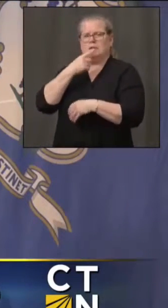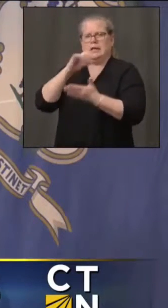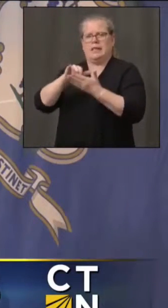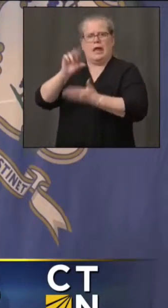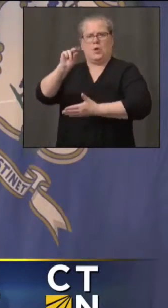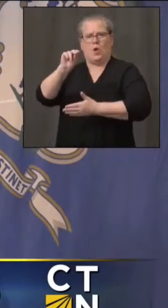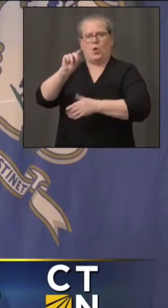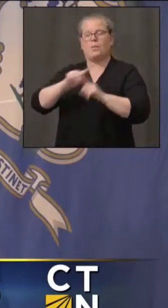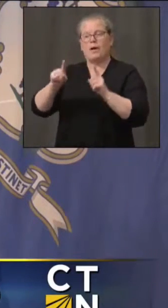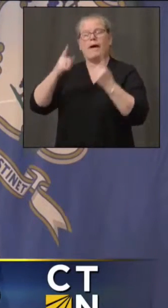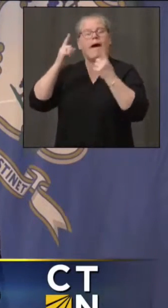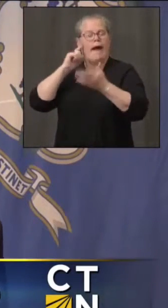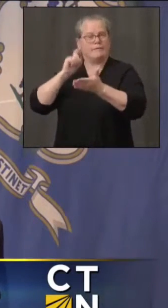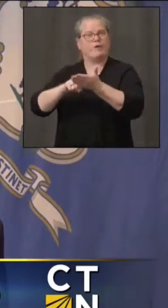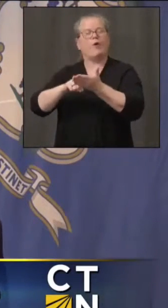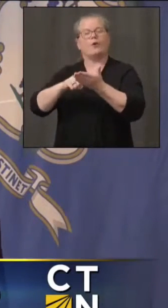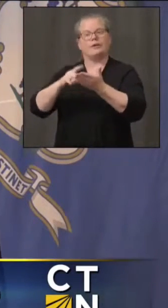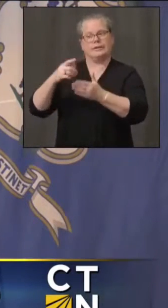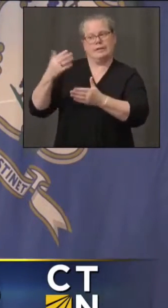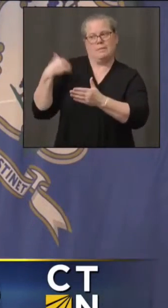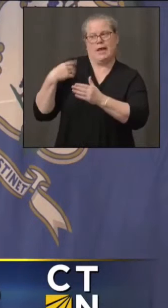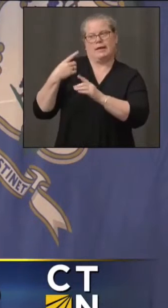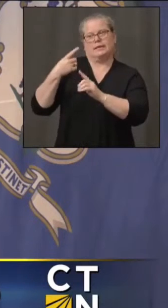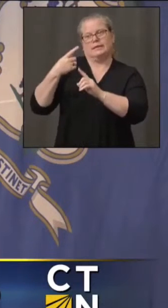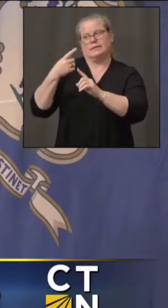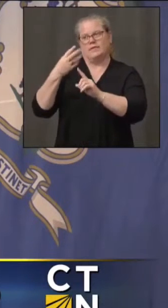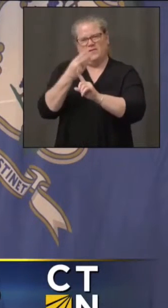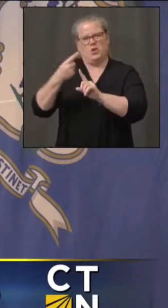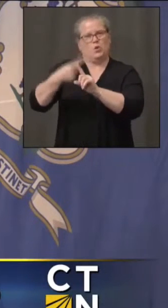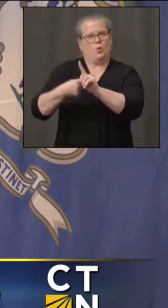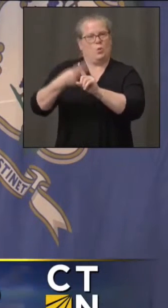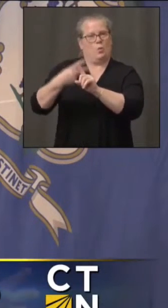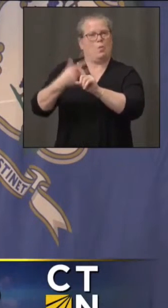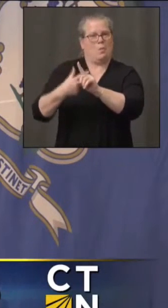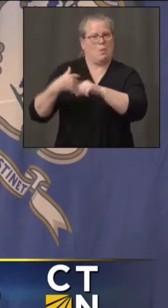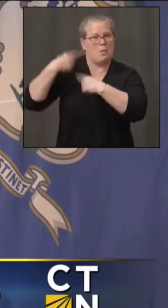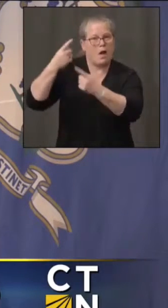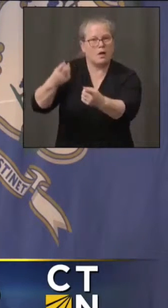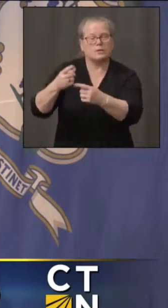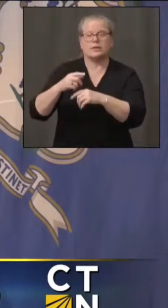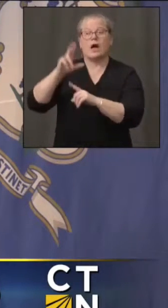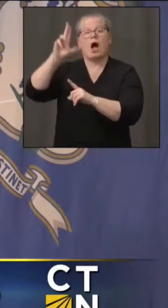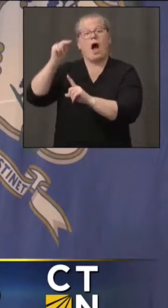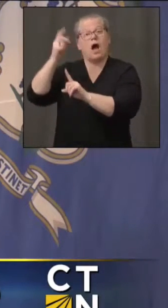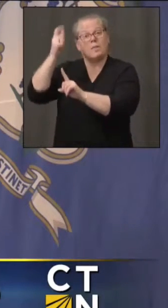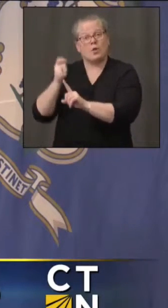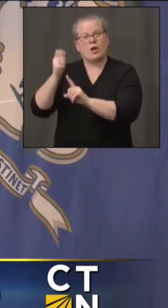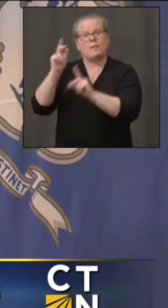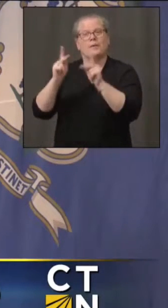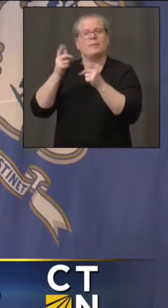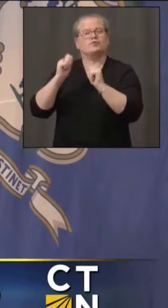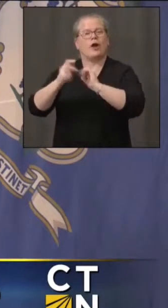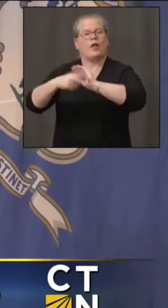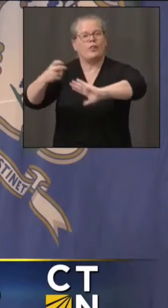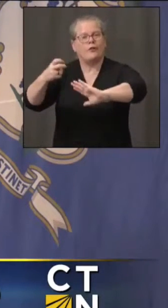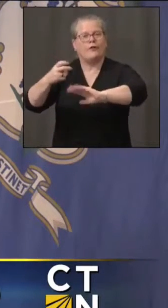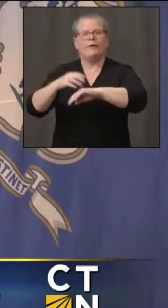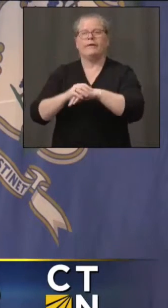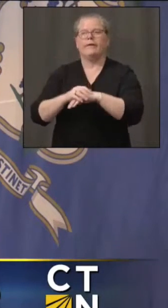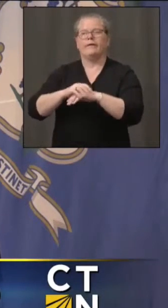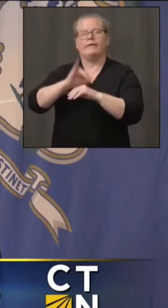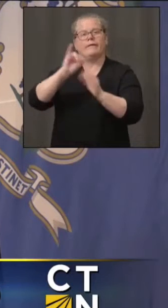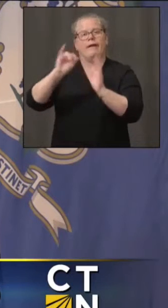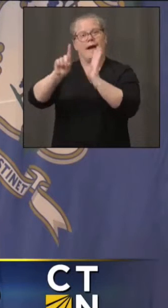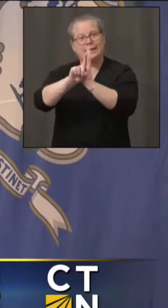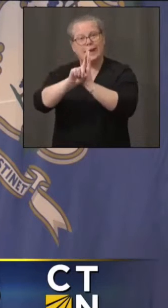hard by cyber attacks in and around unemployment payments, trying to redirect that. Part of that is identity theft. DOL